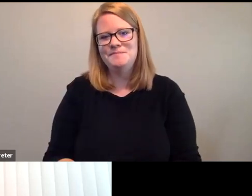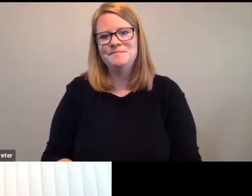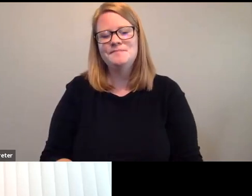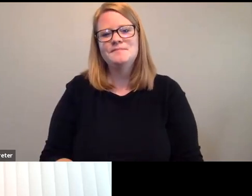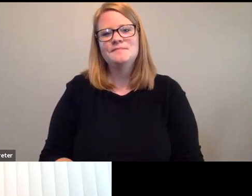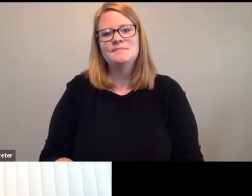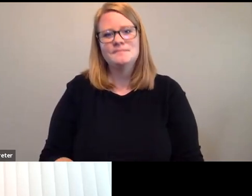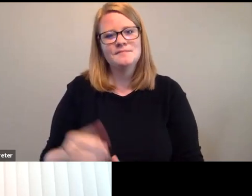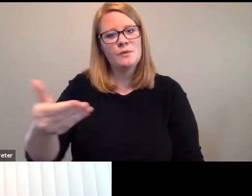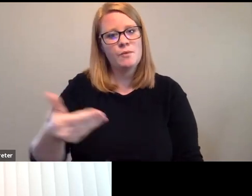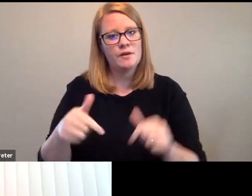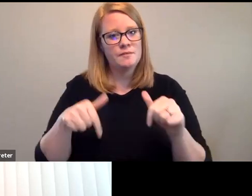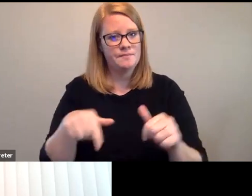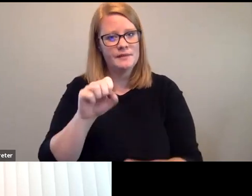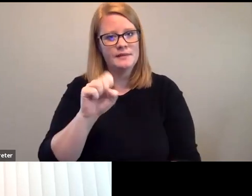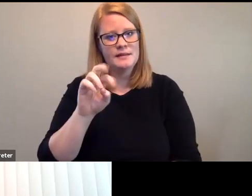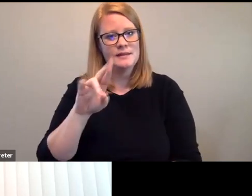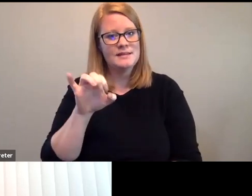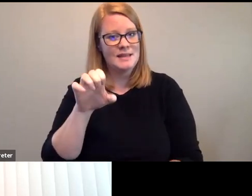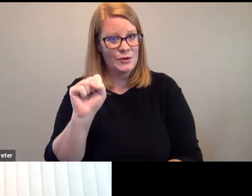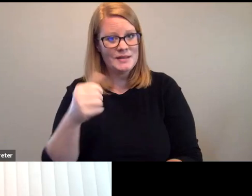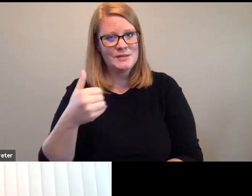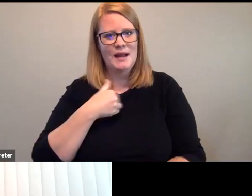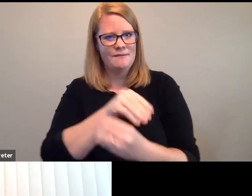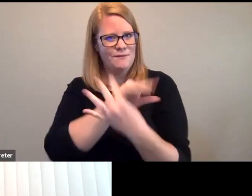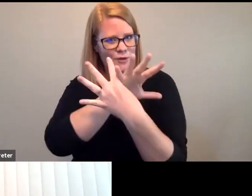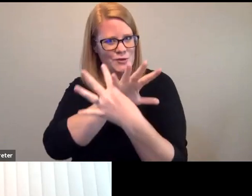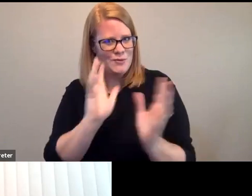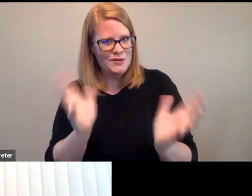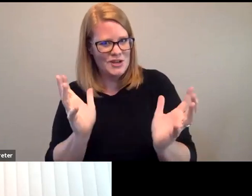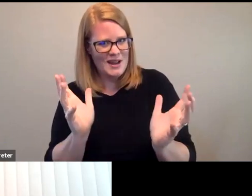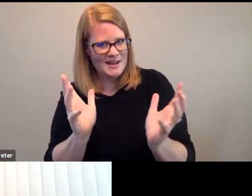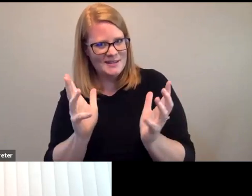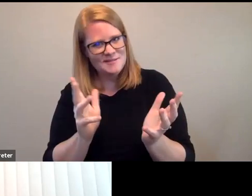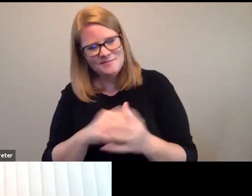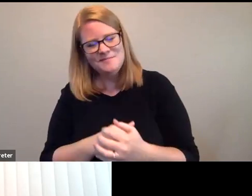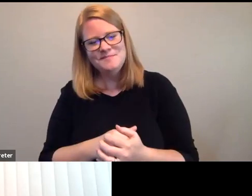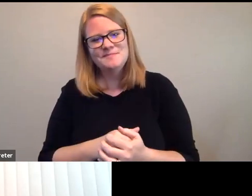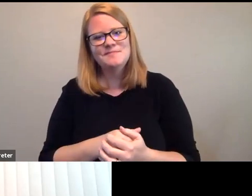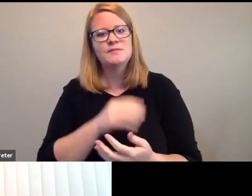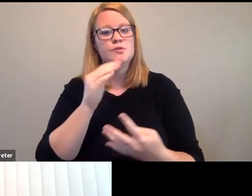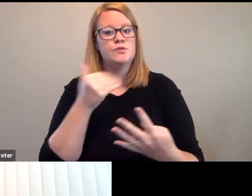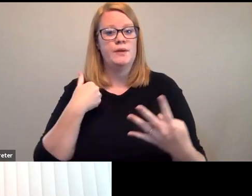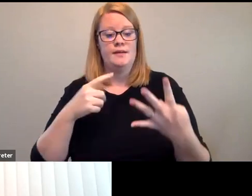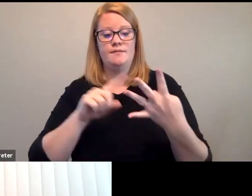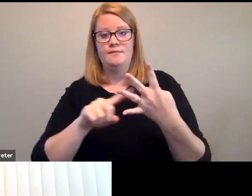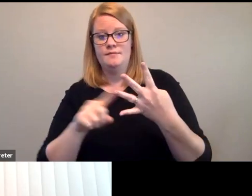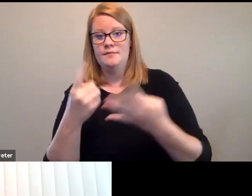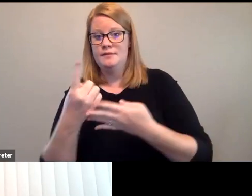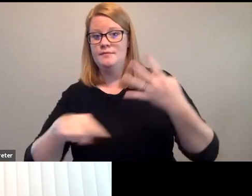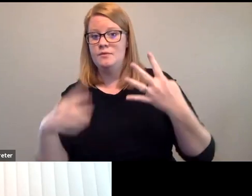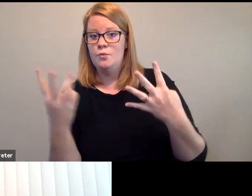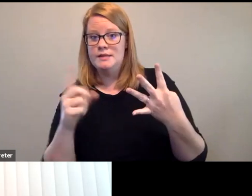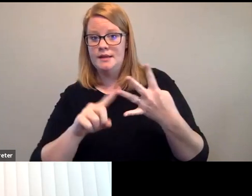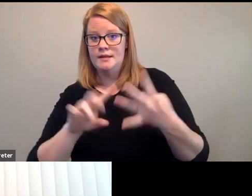this series that we've been doing of virtual chats. We've got another one coming up next Wednesday at